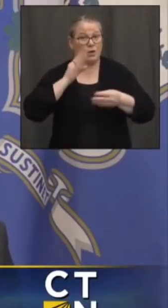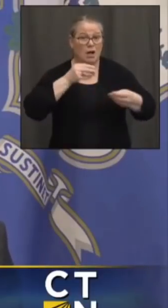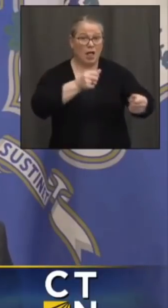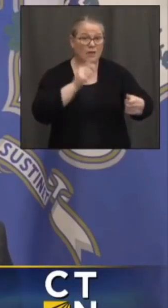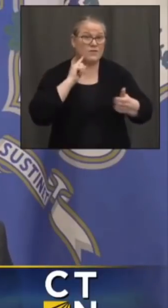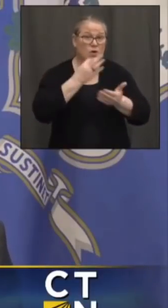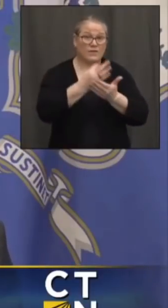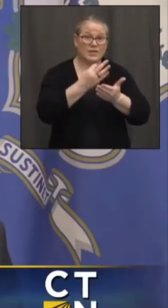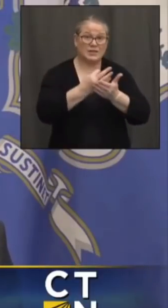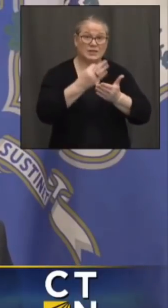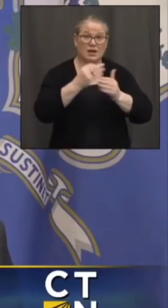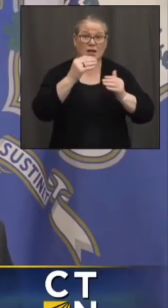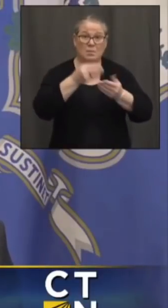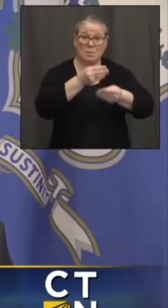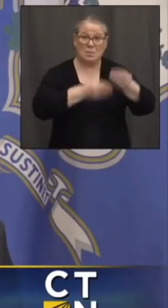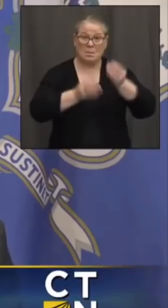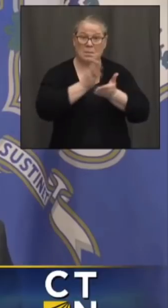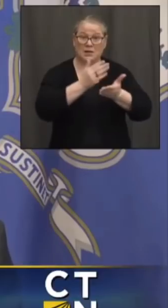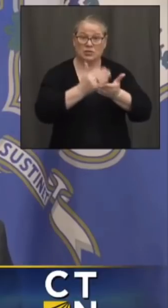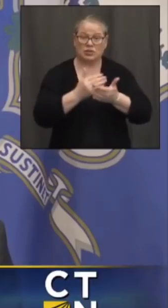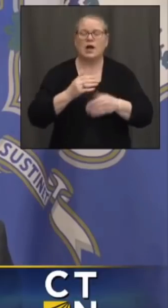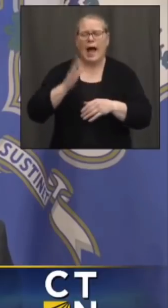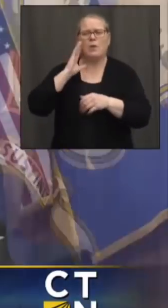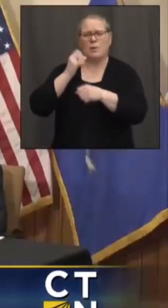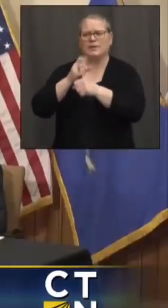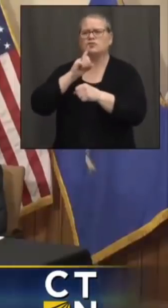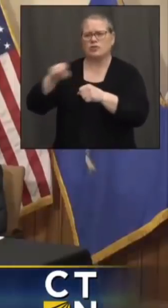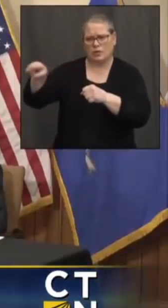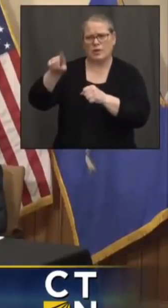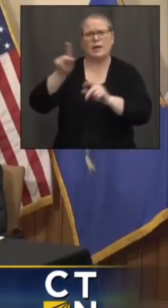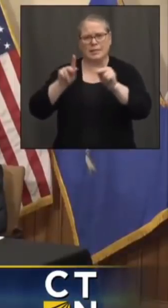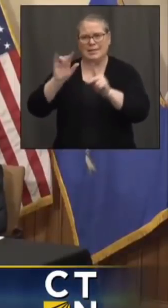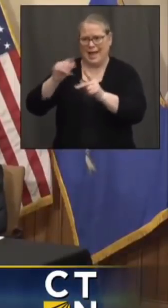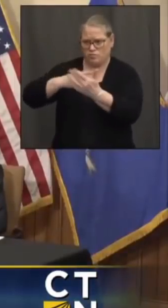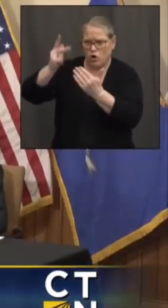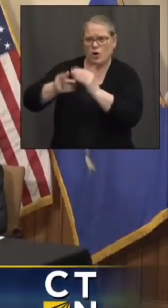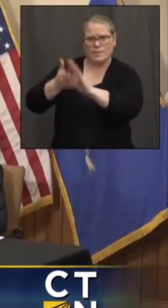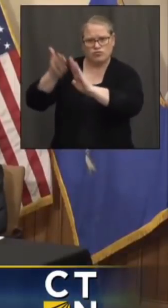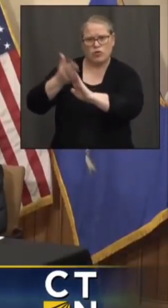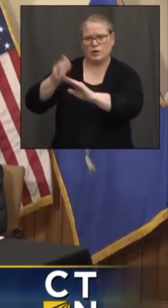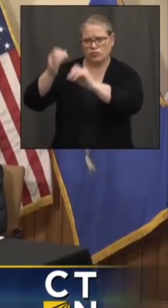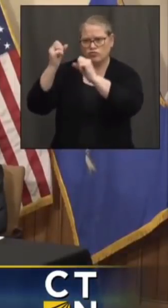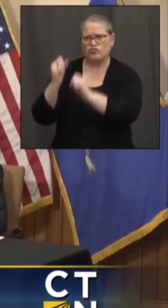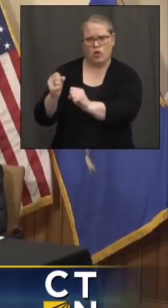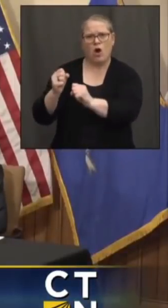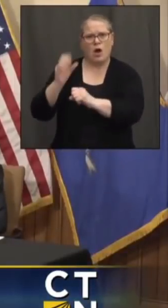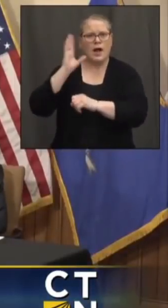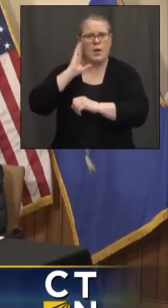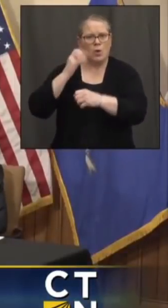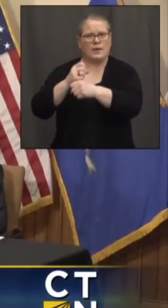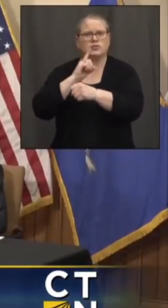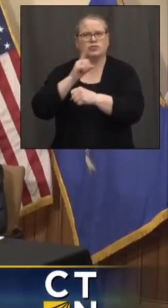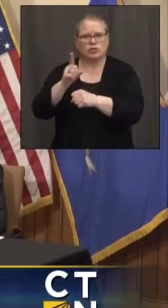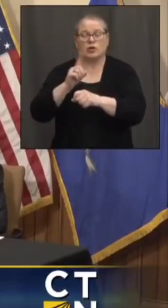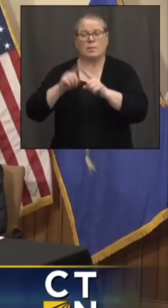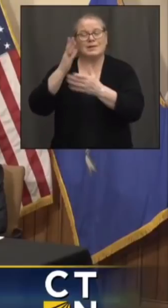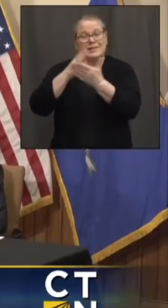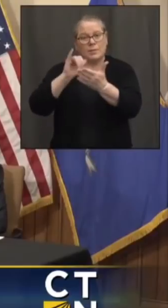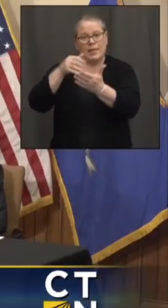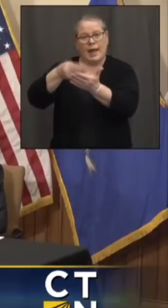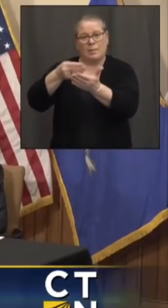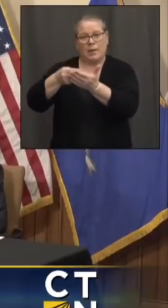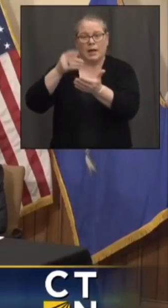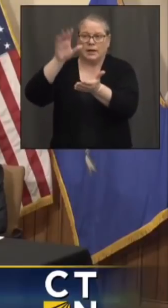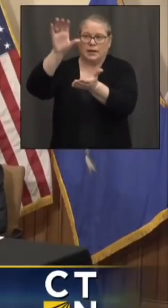but this money is going to go to fix our deficit. Okay, and are there plans on what to do with